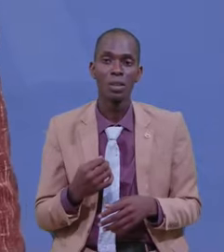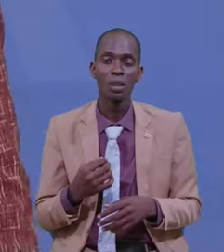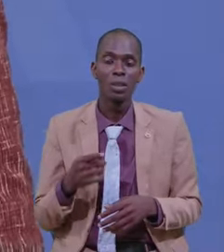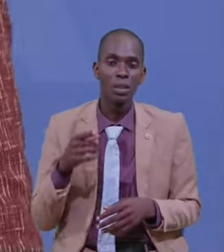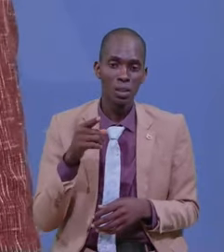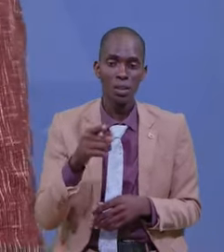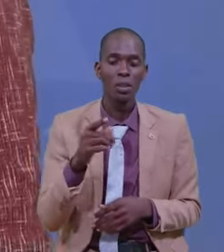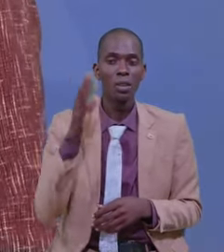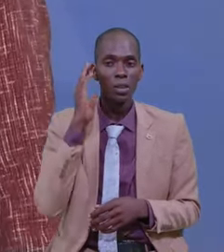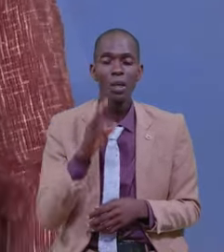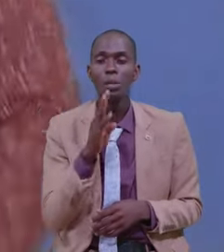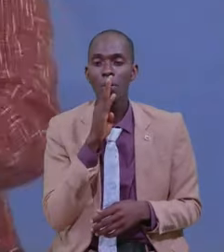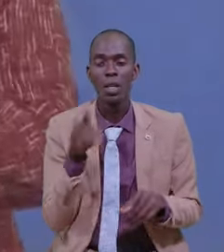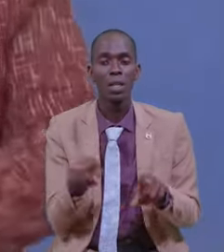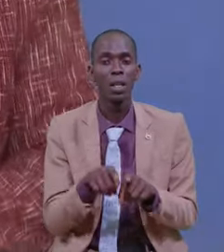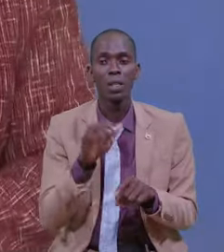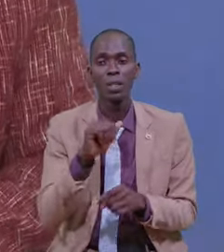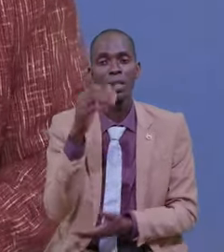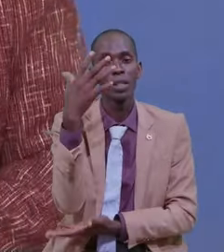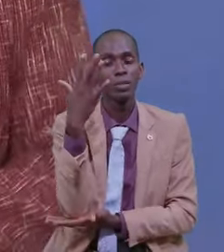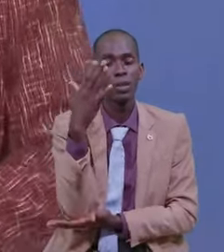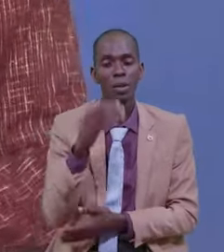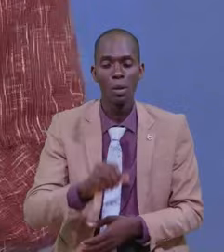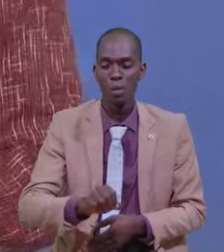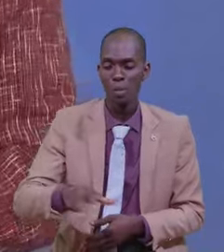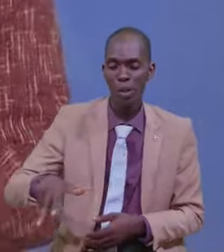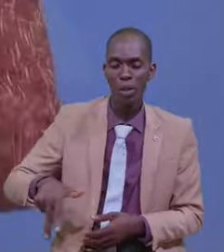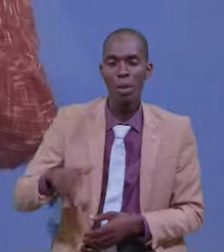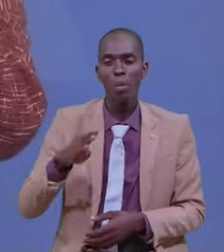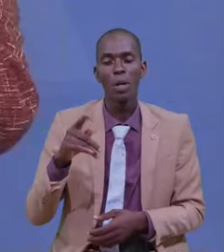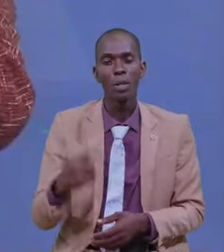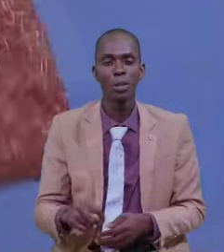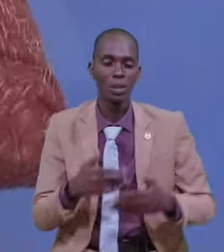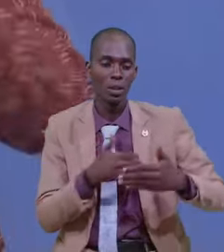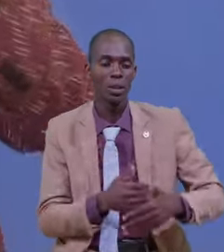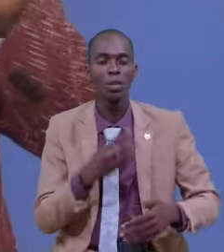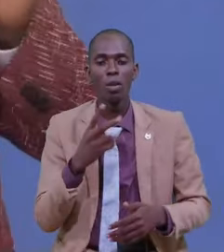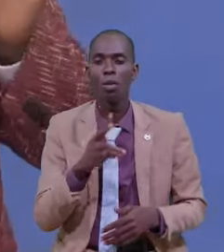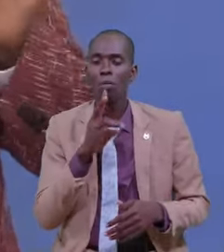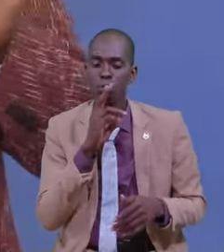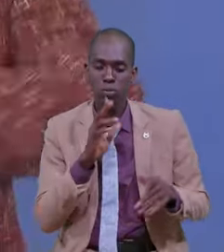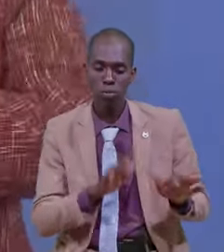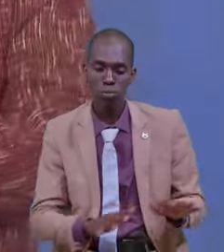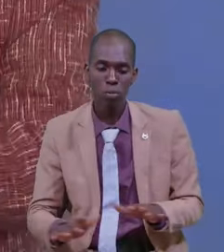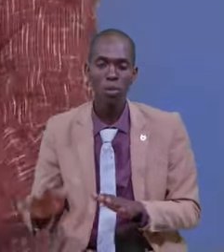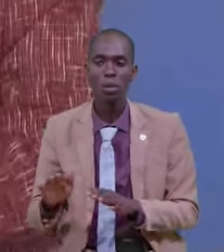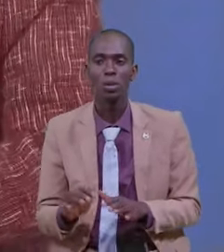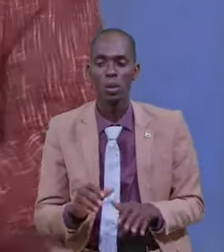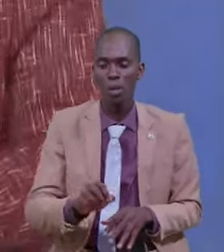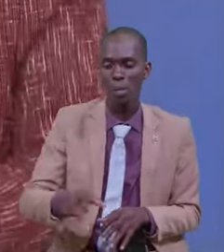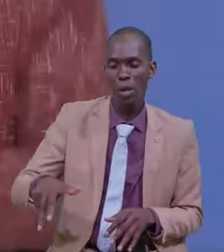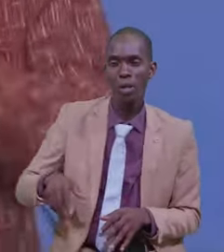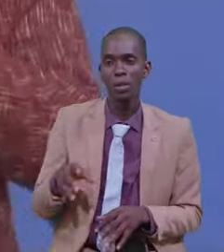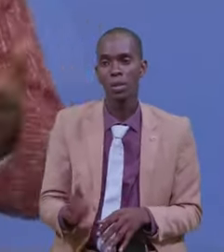tree planted by the rivers of water. Have you noticed? Planted. The thing that does